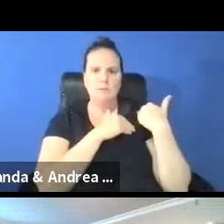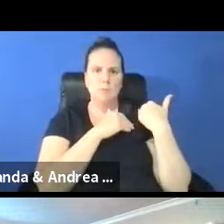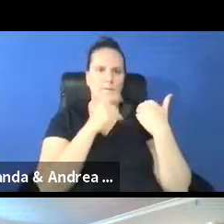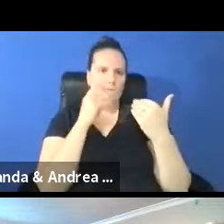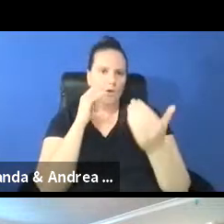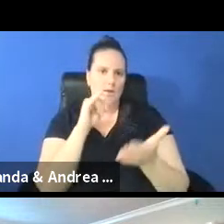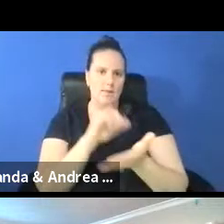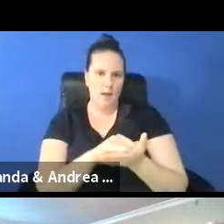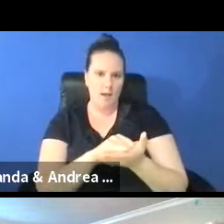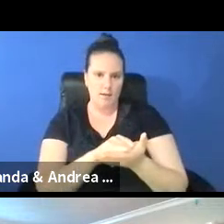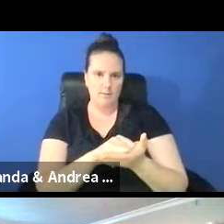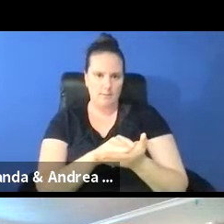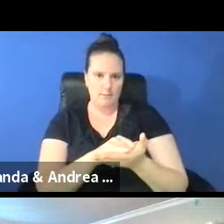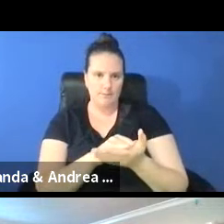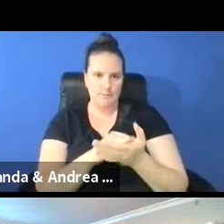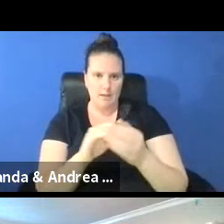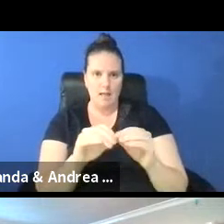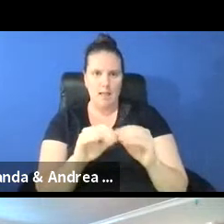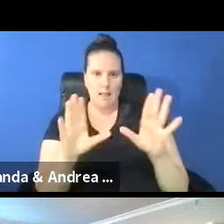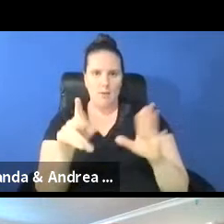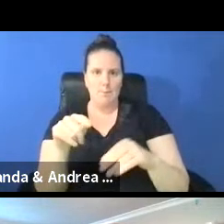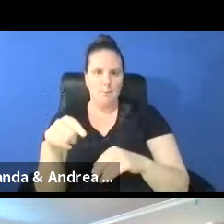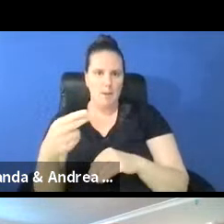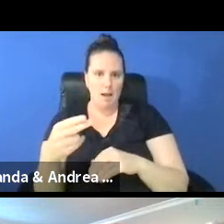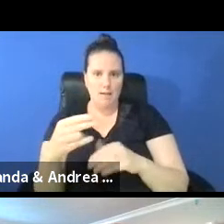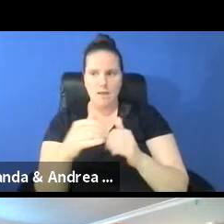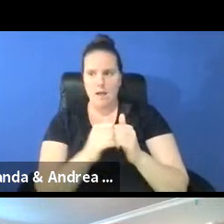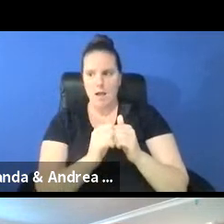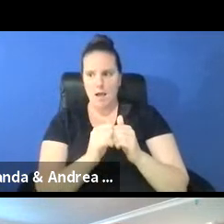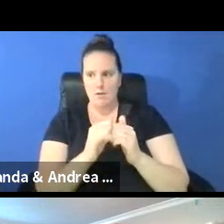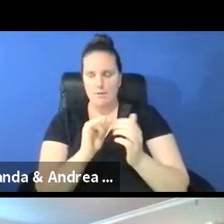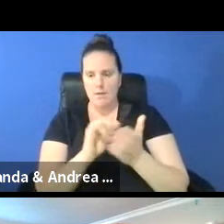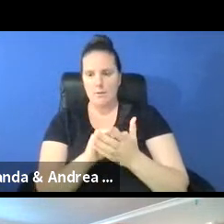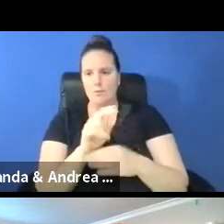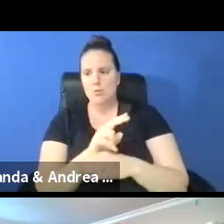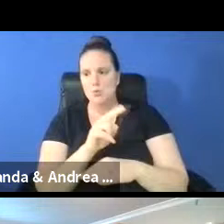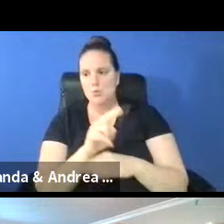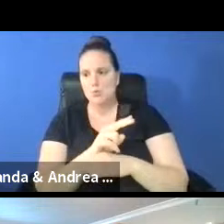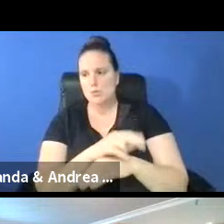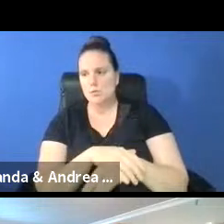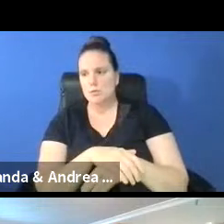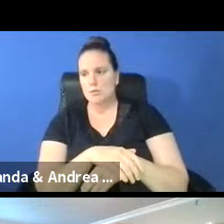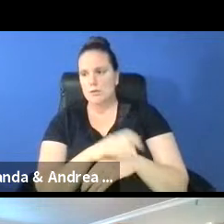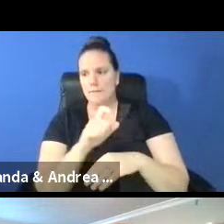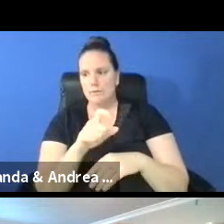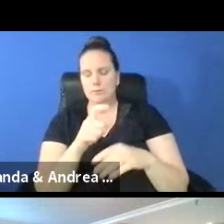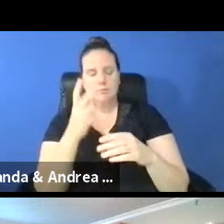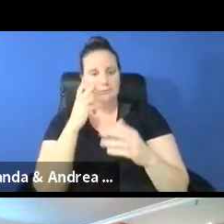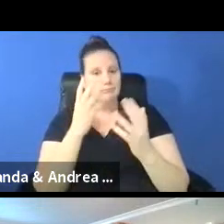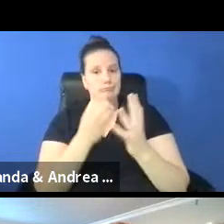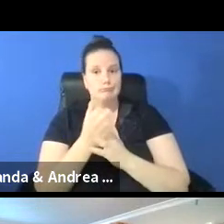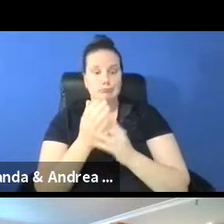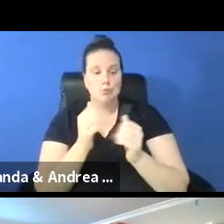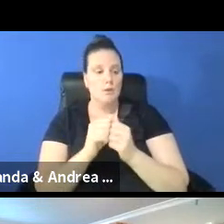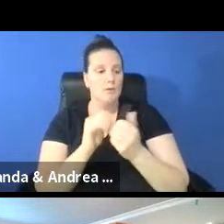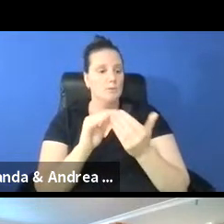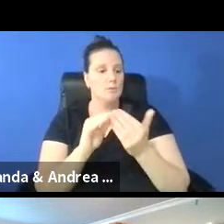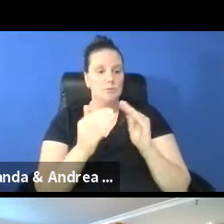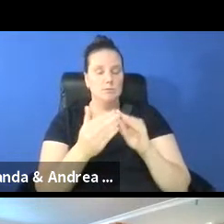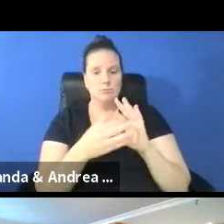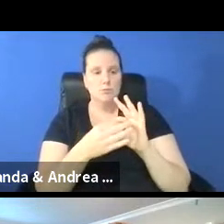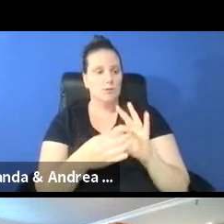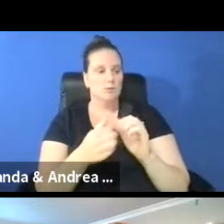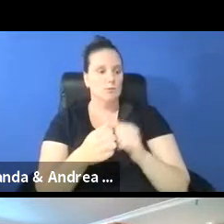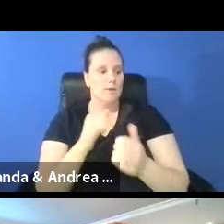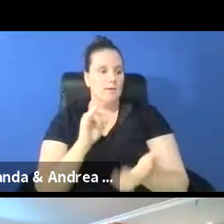them. Having a clear path of how this tool will be used, that we need to be transparent with the community relative to it.